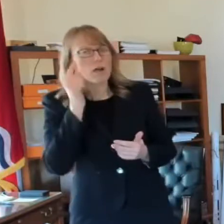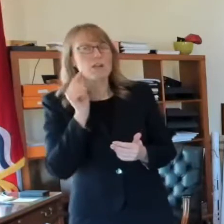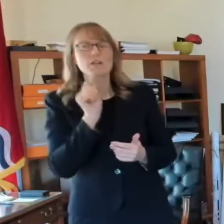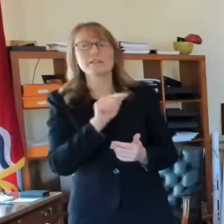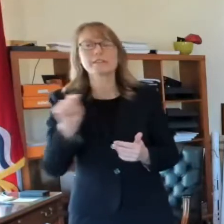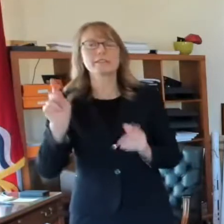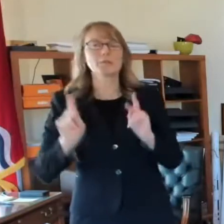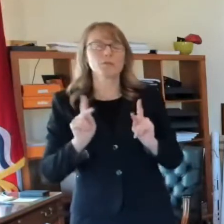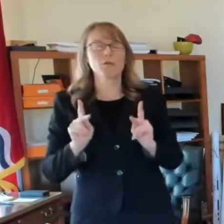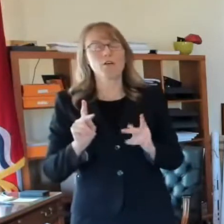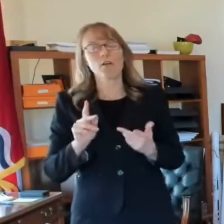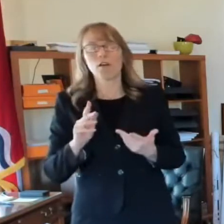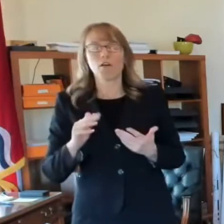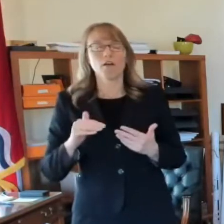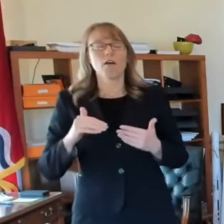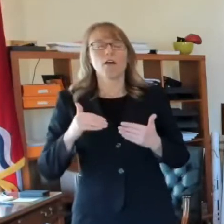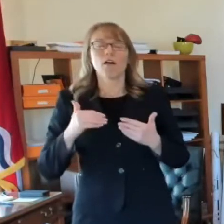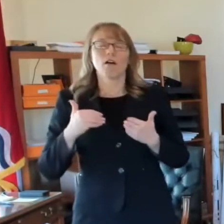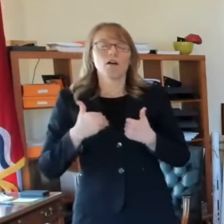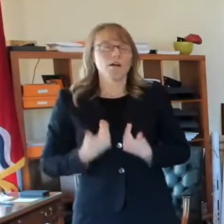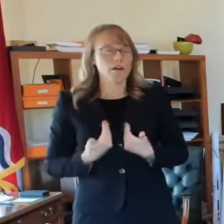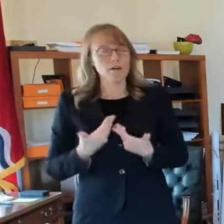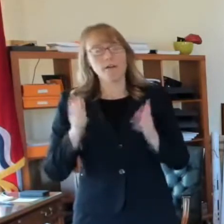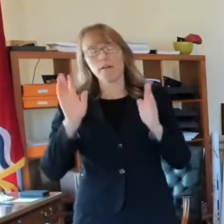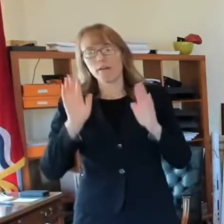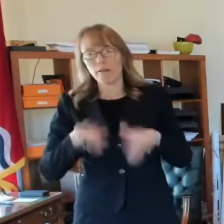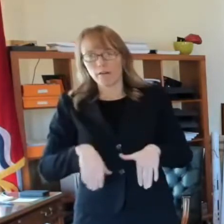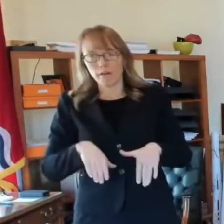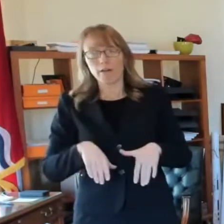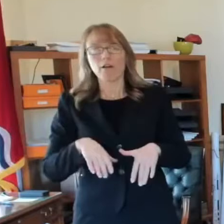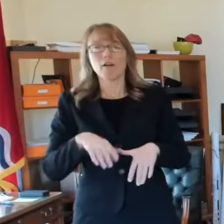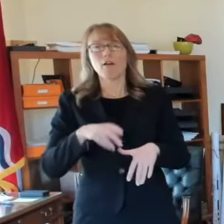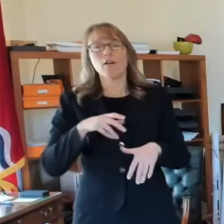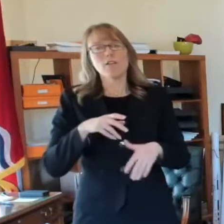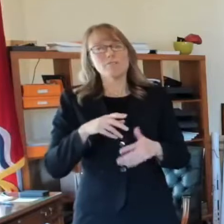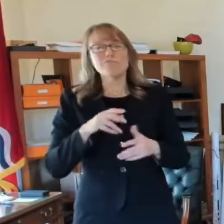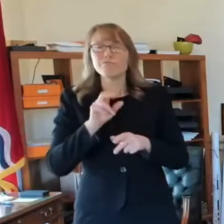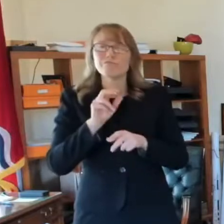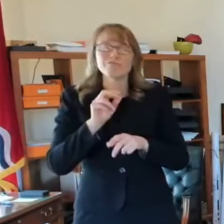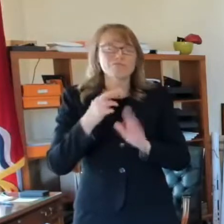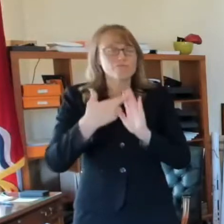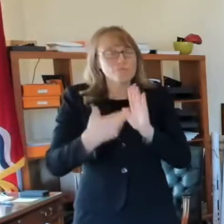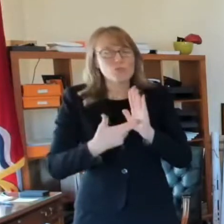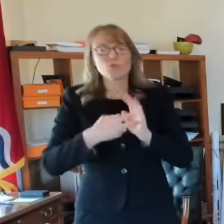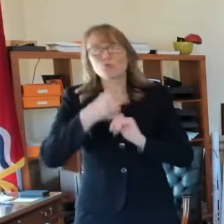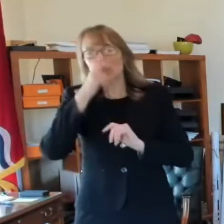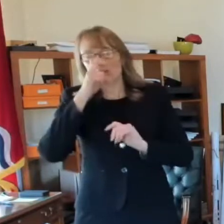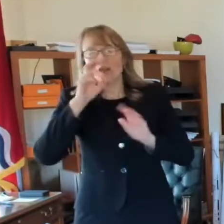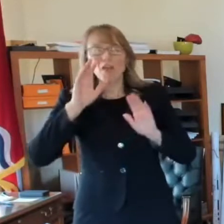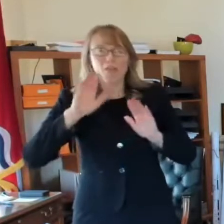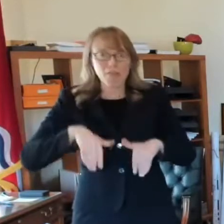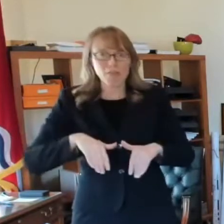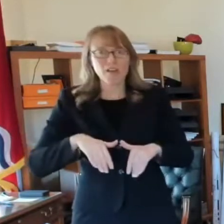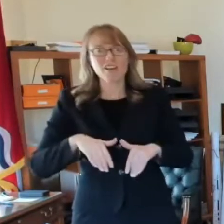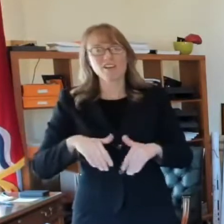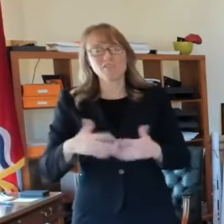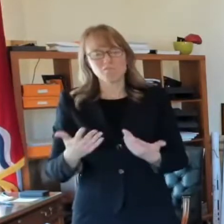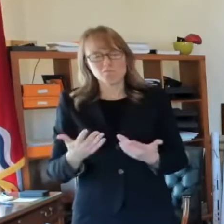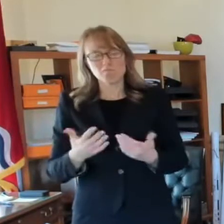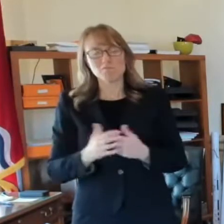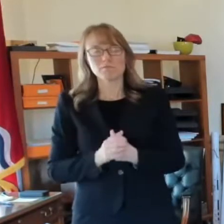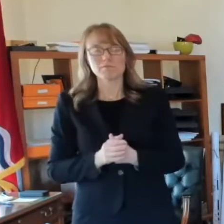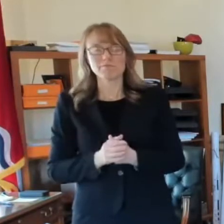restrictions, but we are going to have to hang in there a little bit longer. We we really are asking people, in addition to,